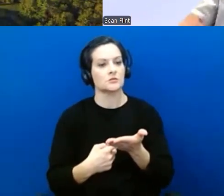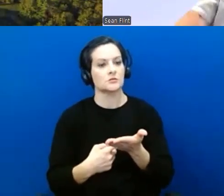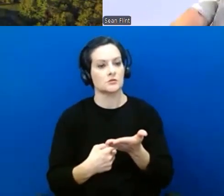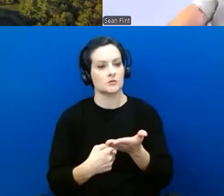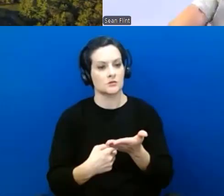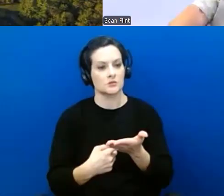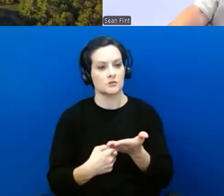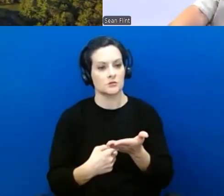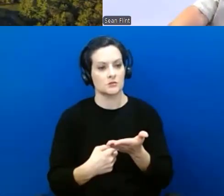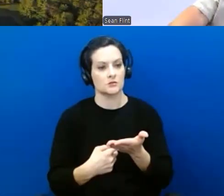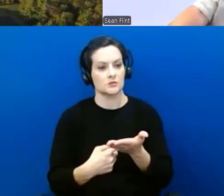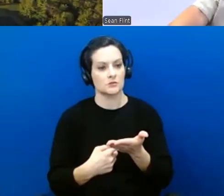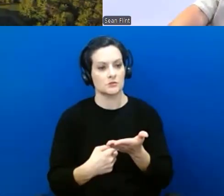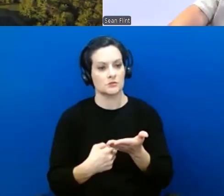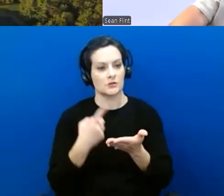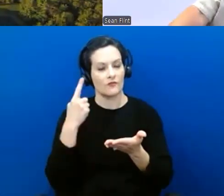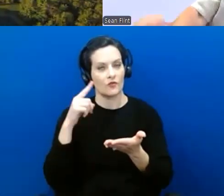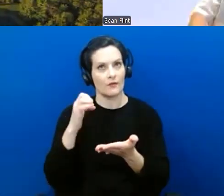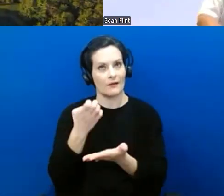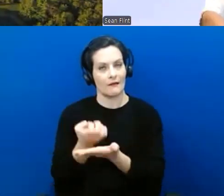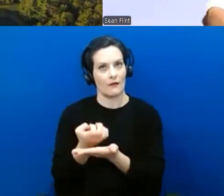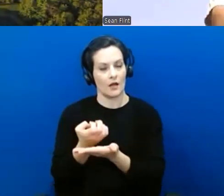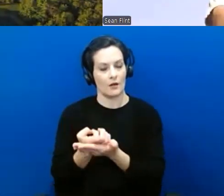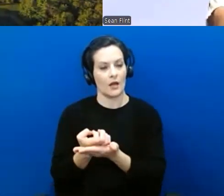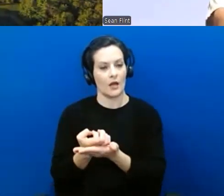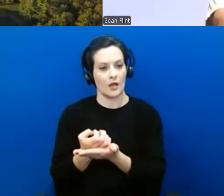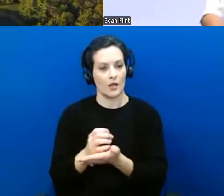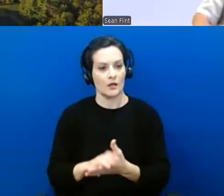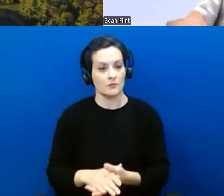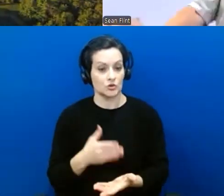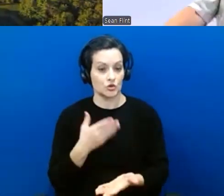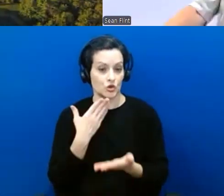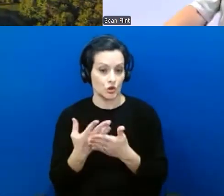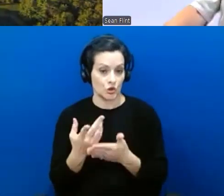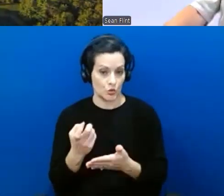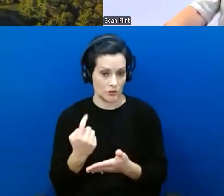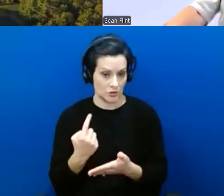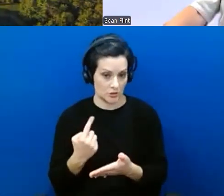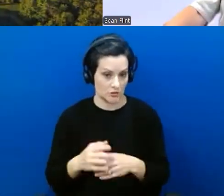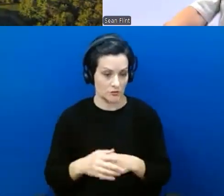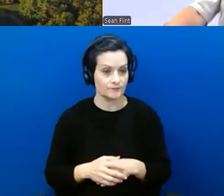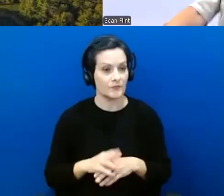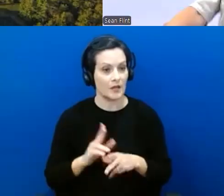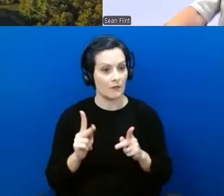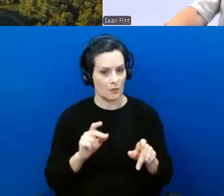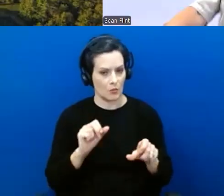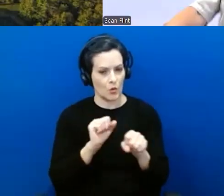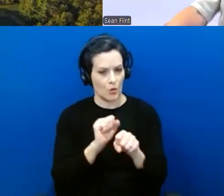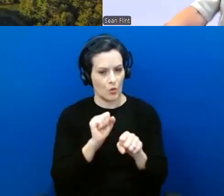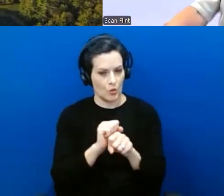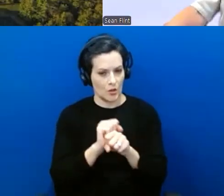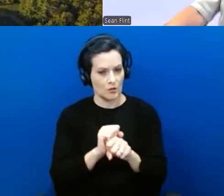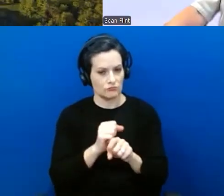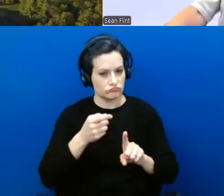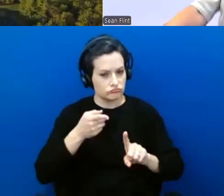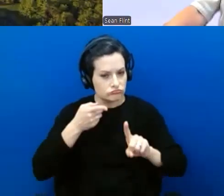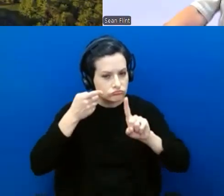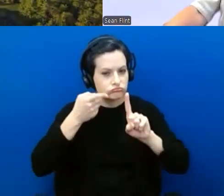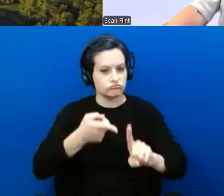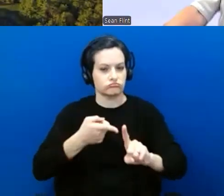around the outdoor recreation economy as well. So it's a good question, and there are people out there working on how to make